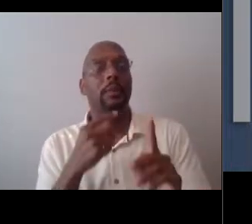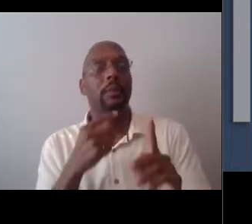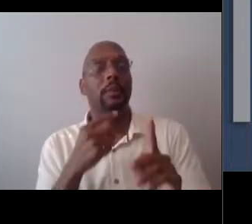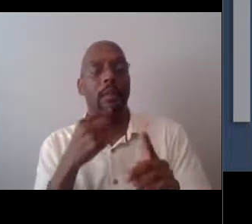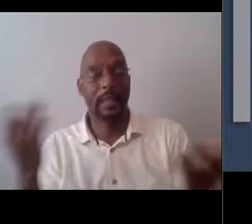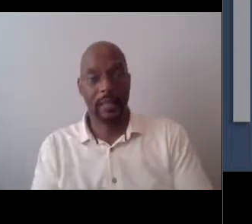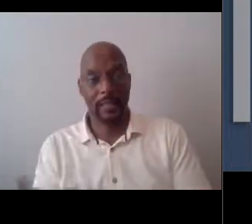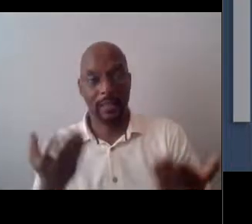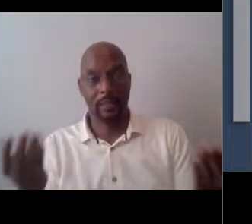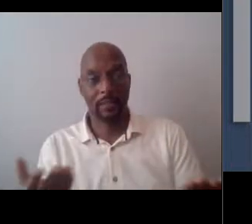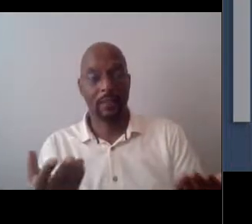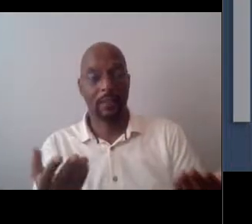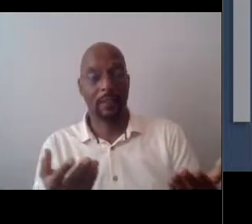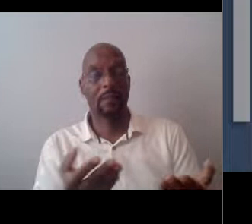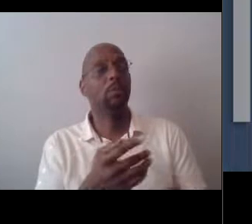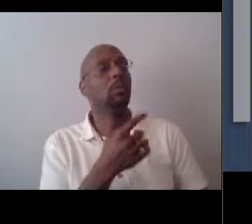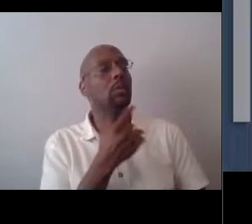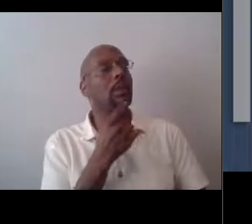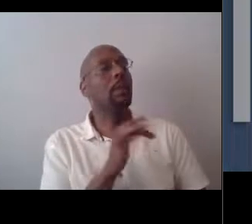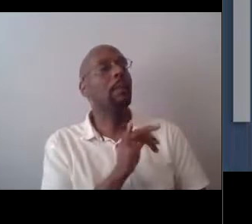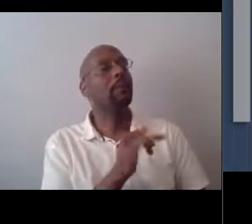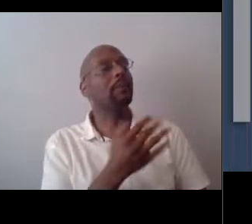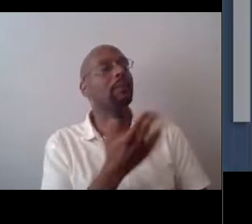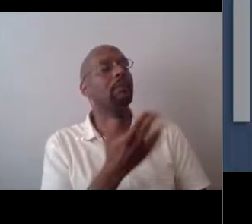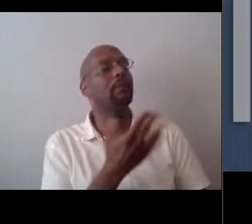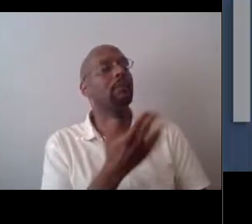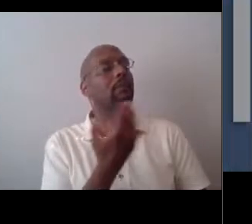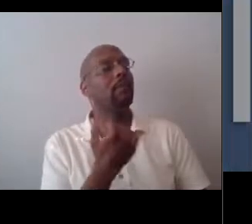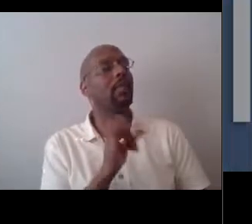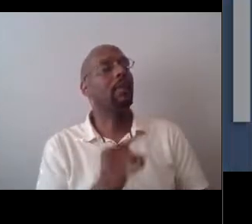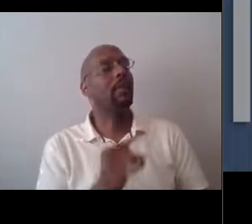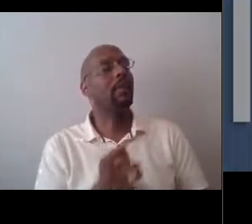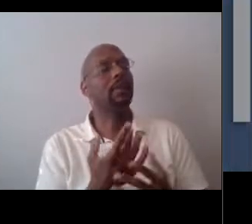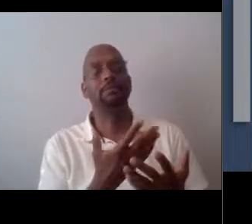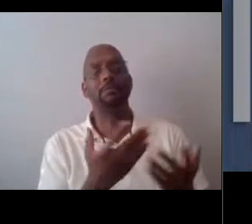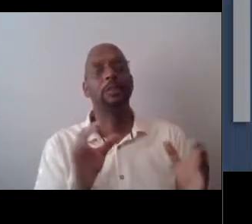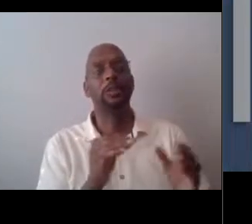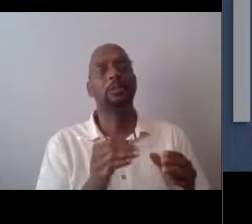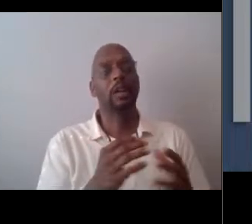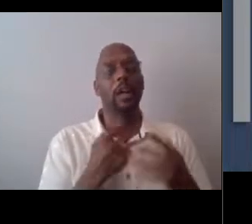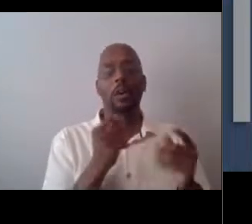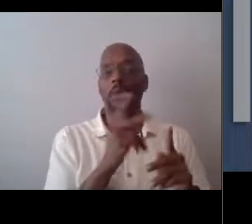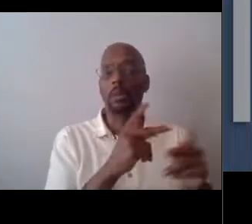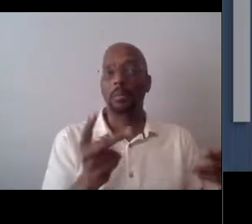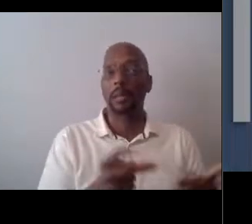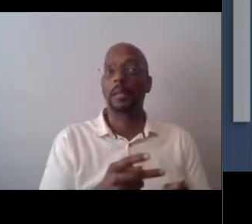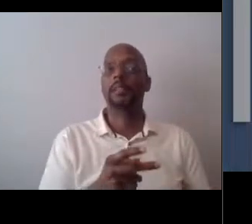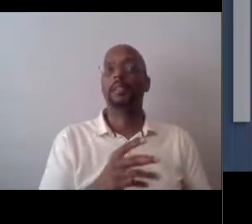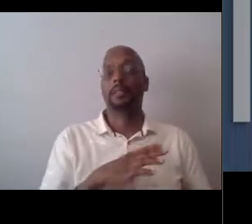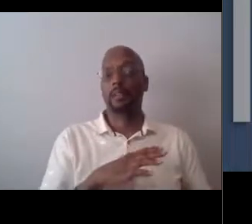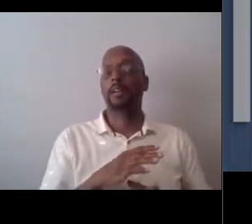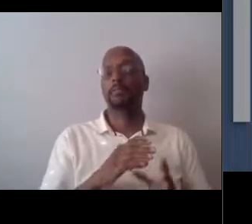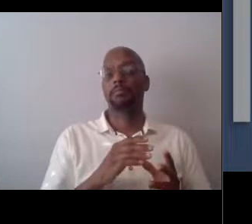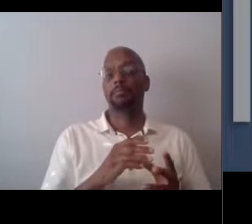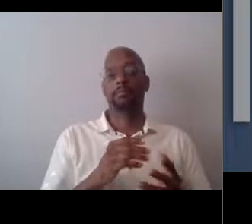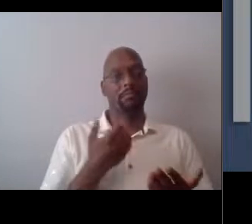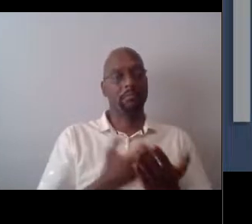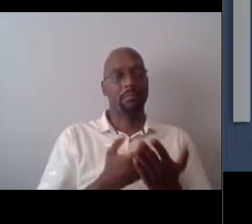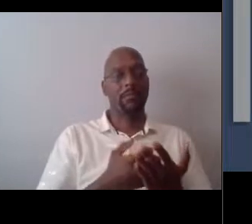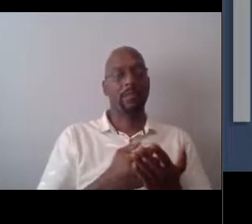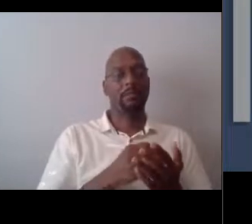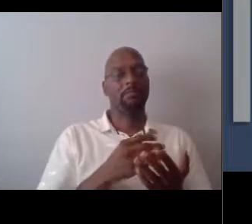that, as you mentioned, like Cal EnviroScreen does some things, there's Healthy Places Index, which does some things. They're just looking at income, which does some